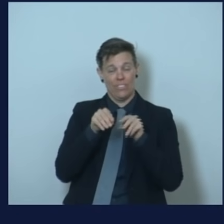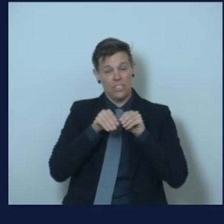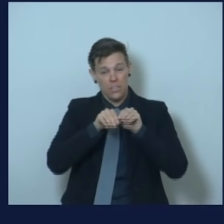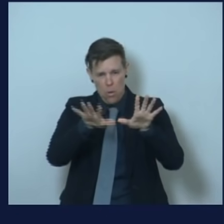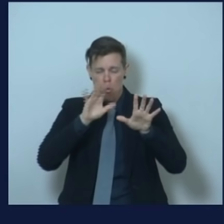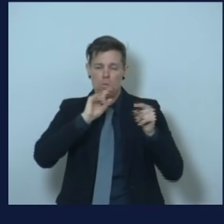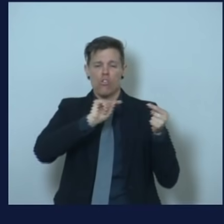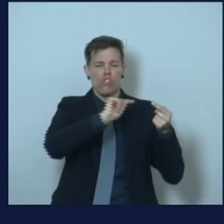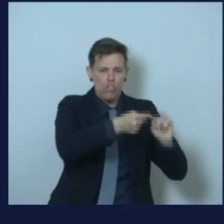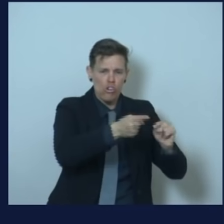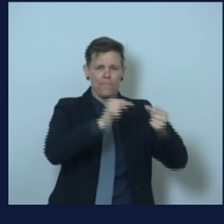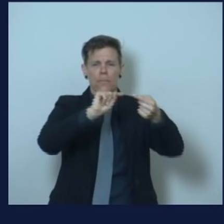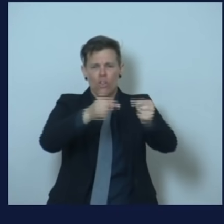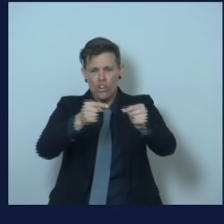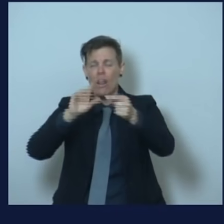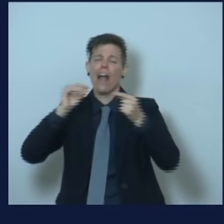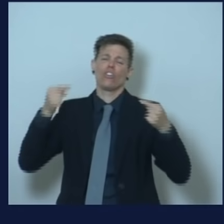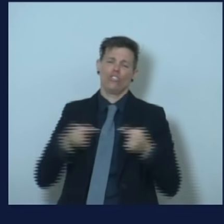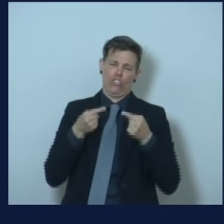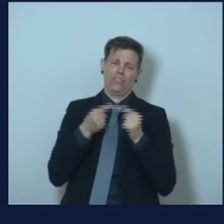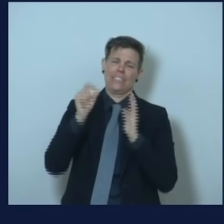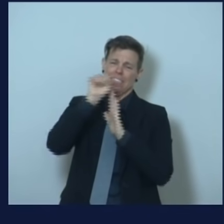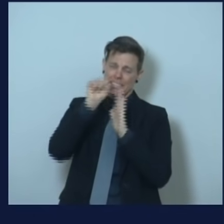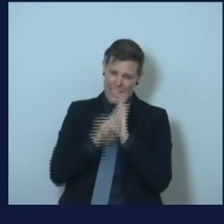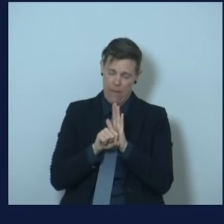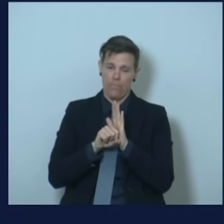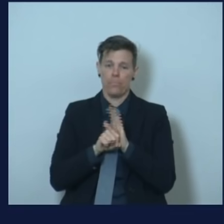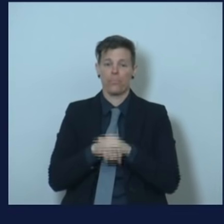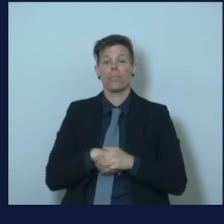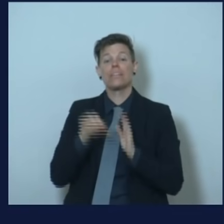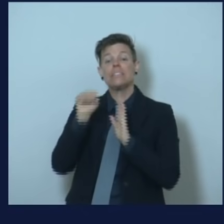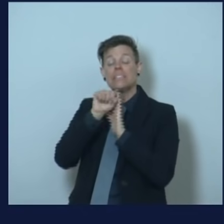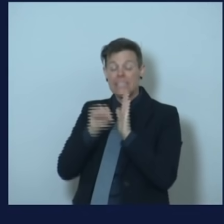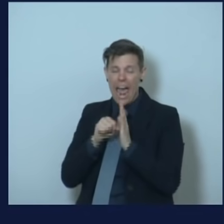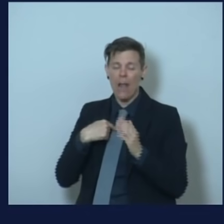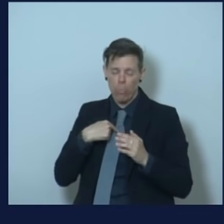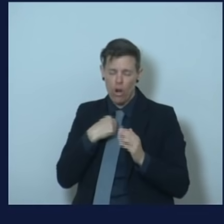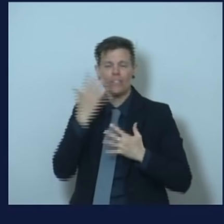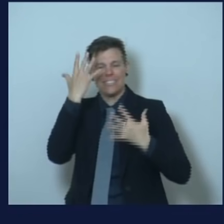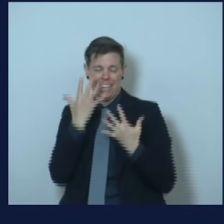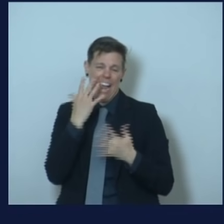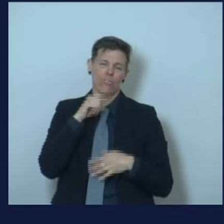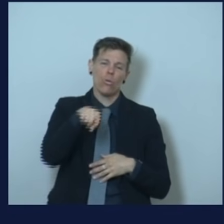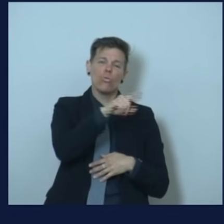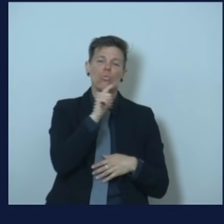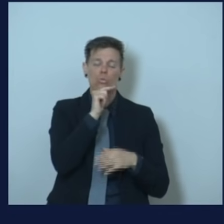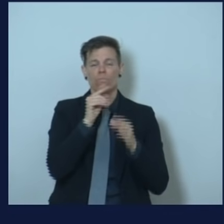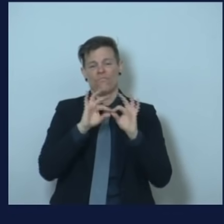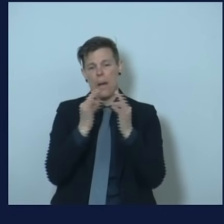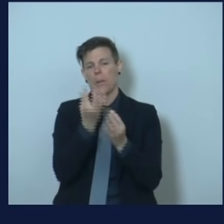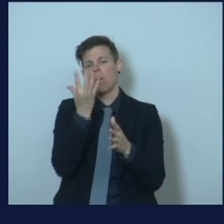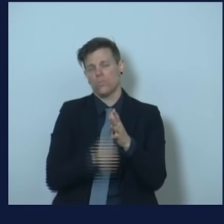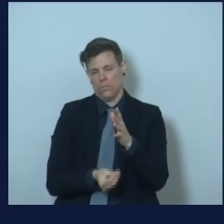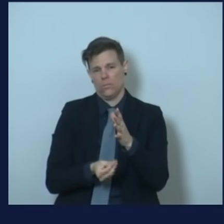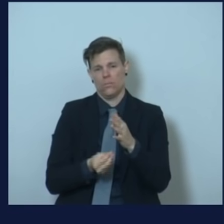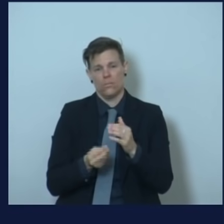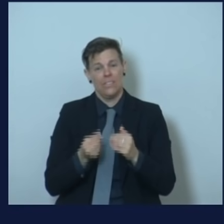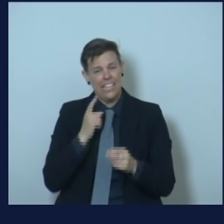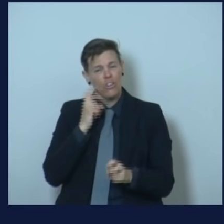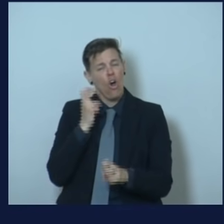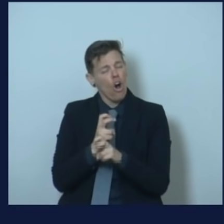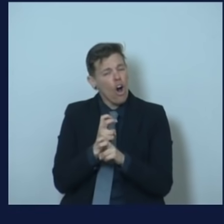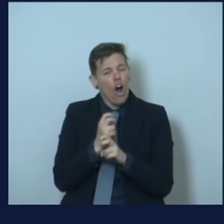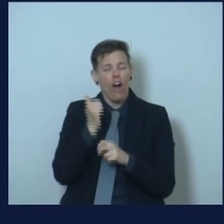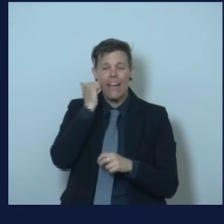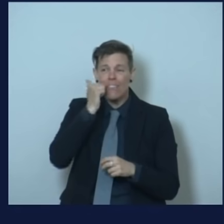state mourns with you, and it is painful to talk about these deaths each and every time. And